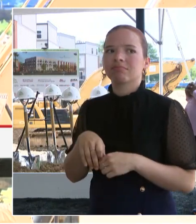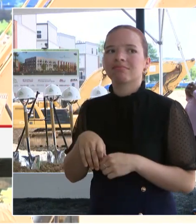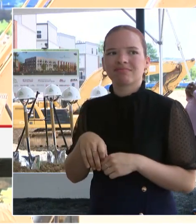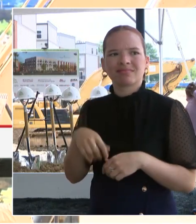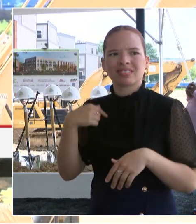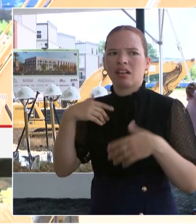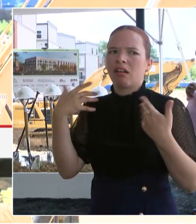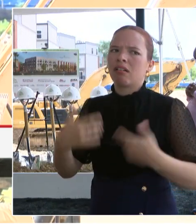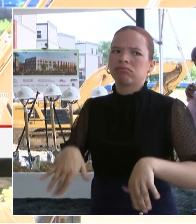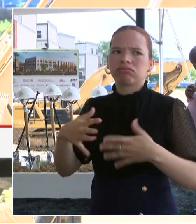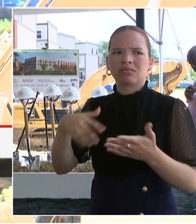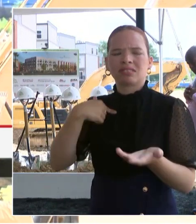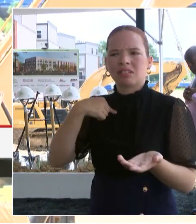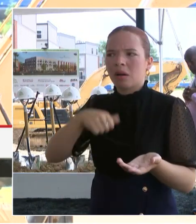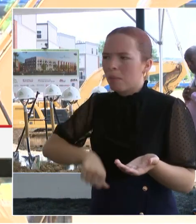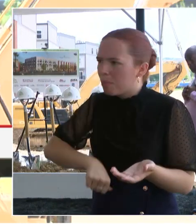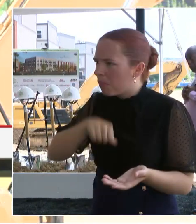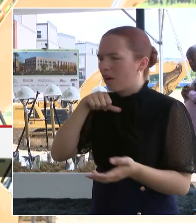Yes, ma'am.